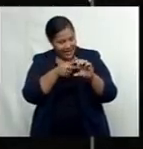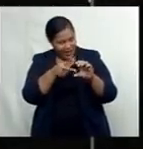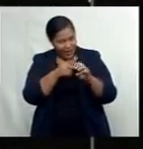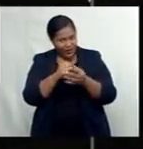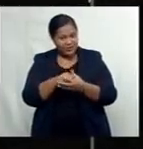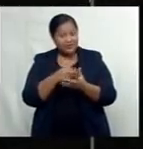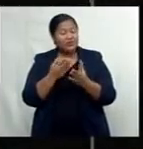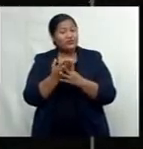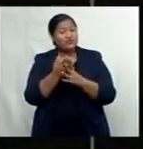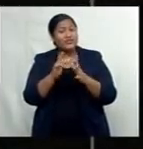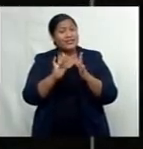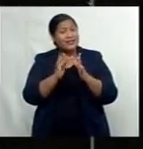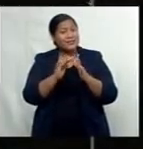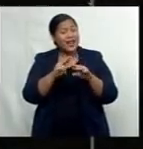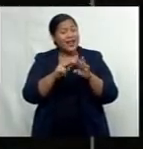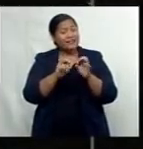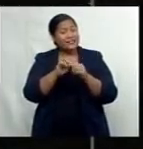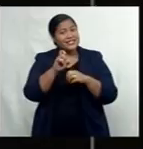via email